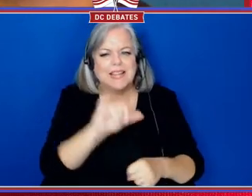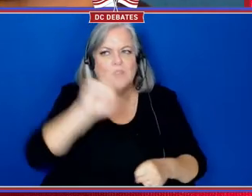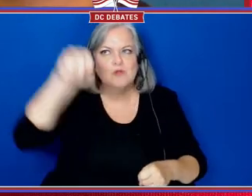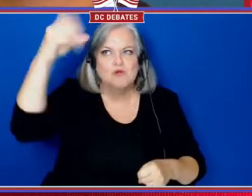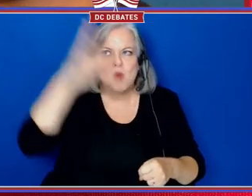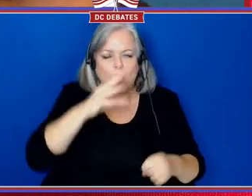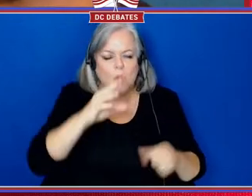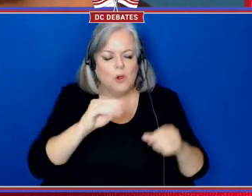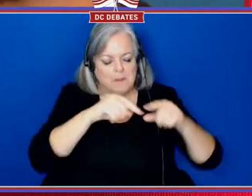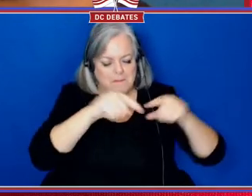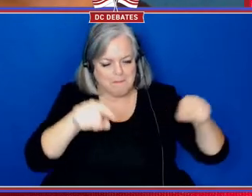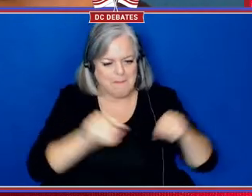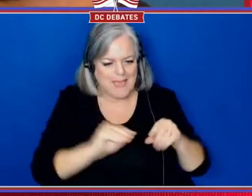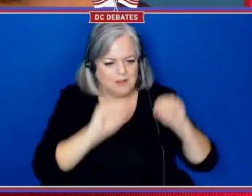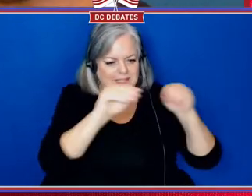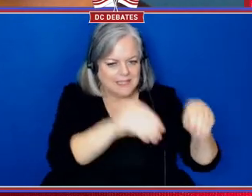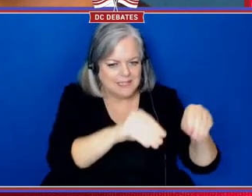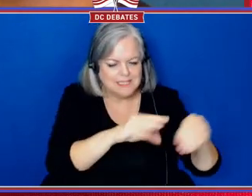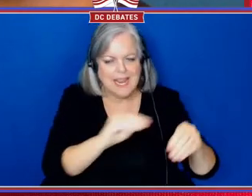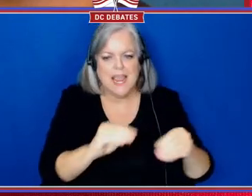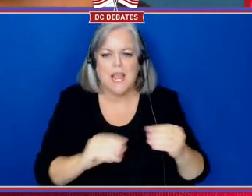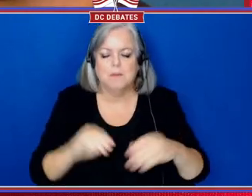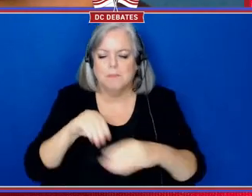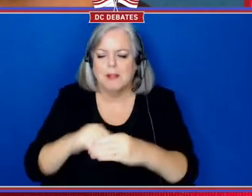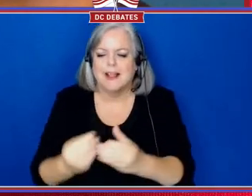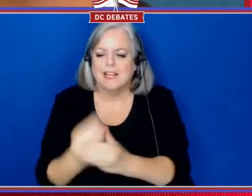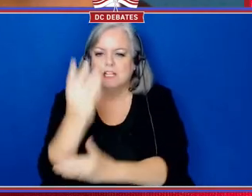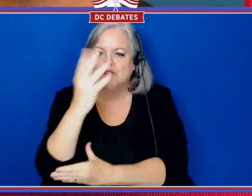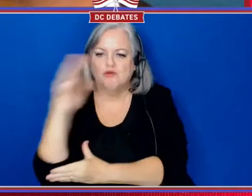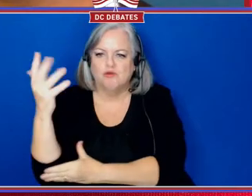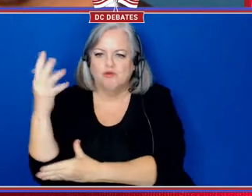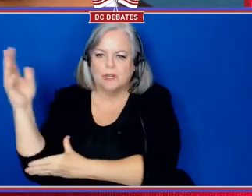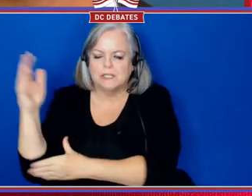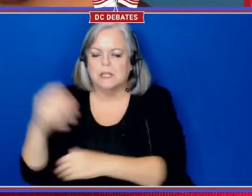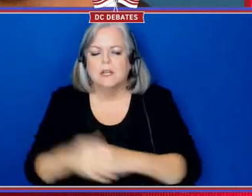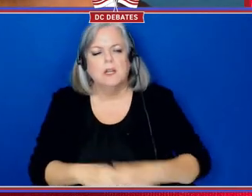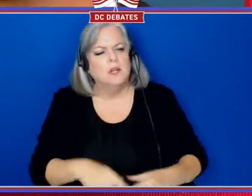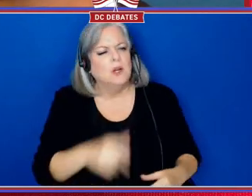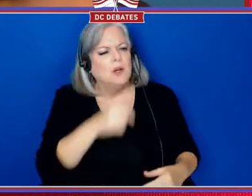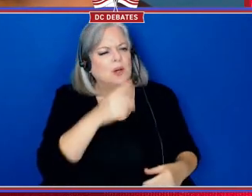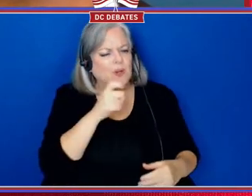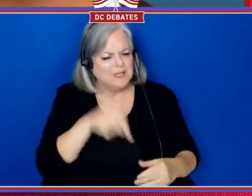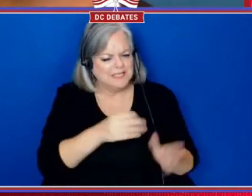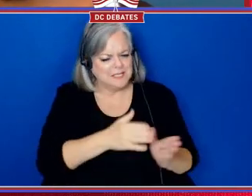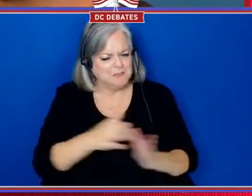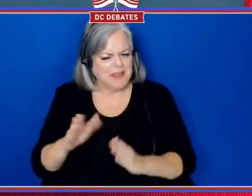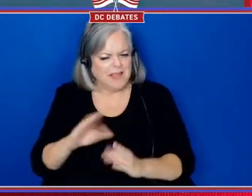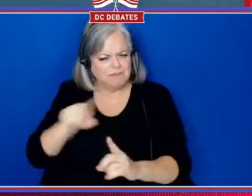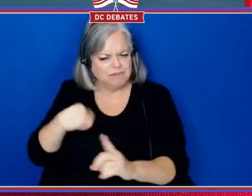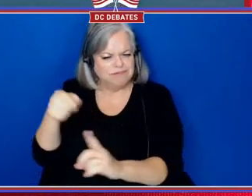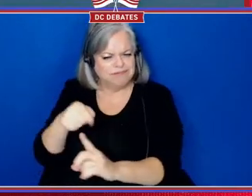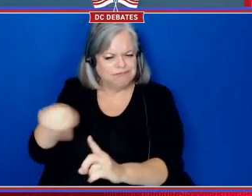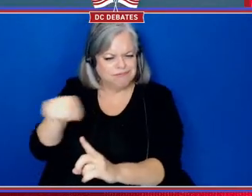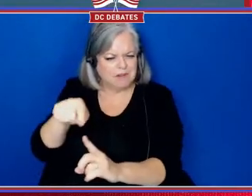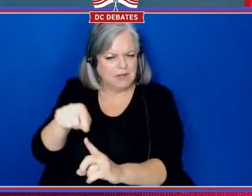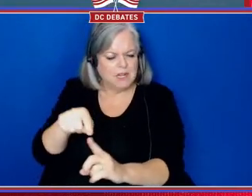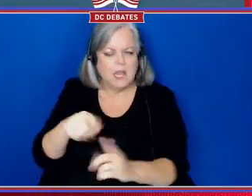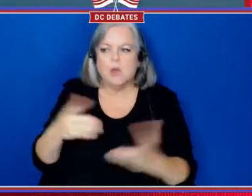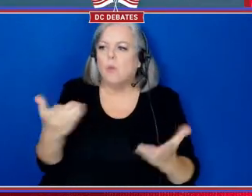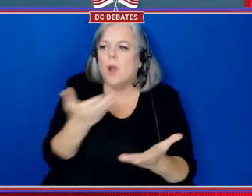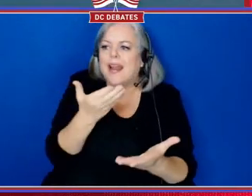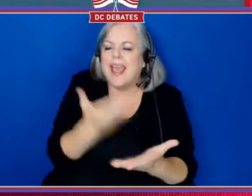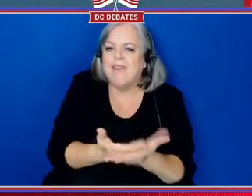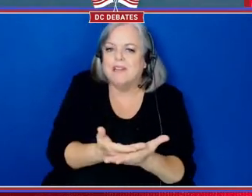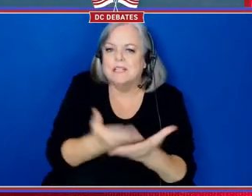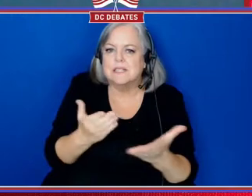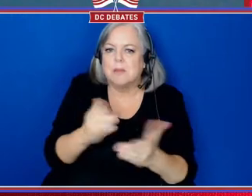exactly is this plan specifically targeted toward? And what evidence do you have that people who commit violent crime or plan to would turn down that opportunity